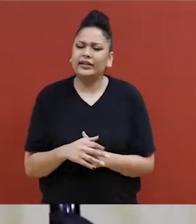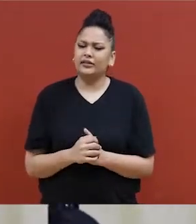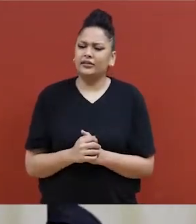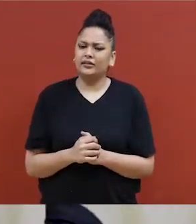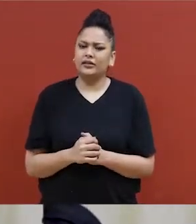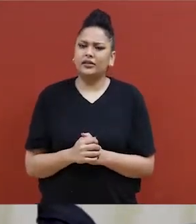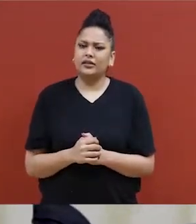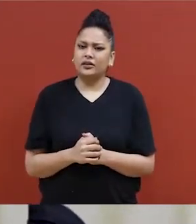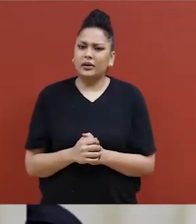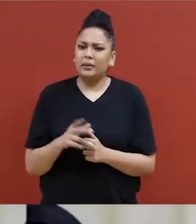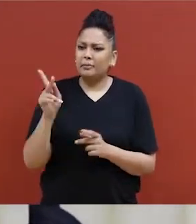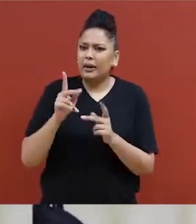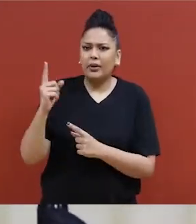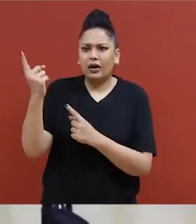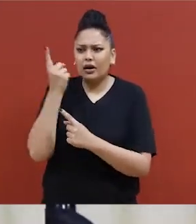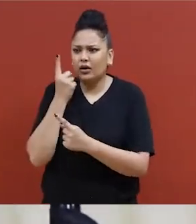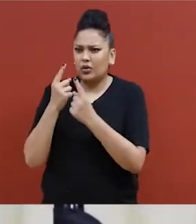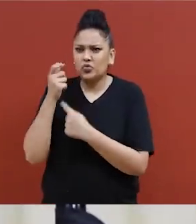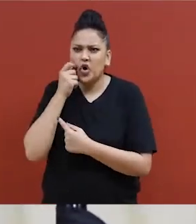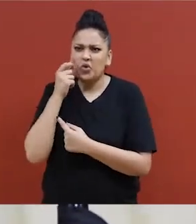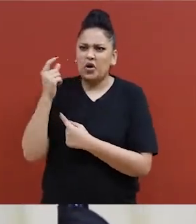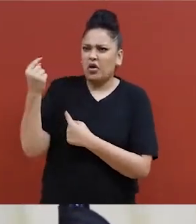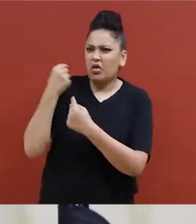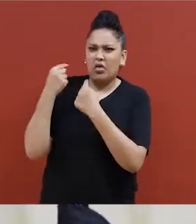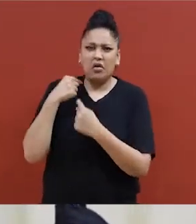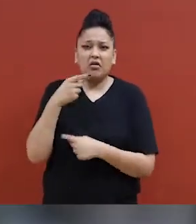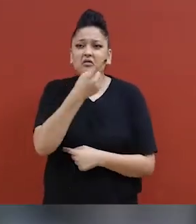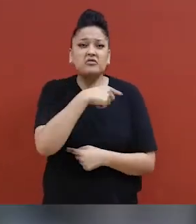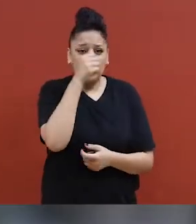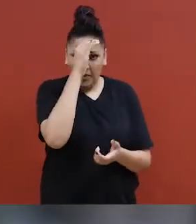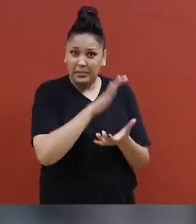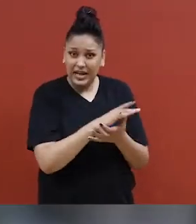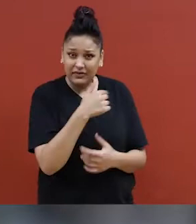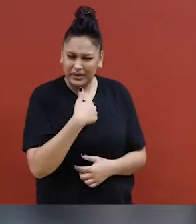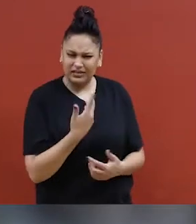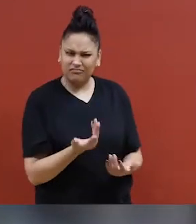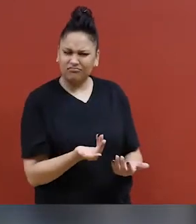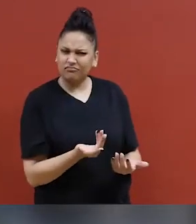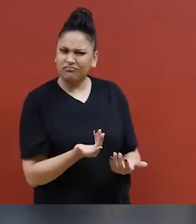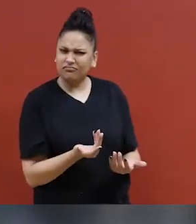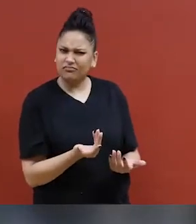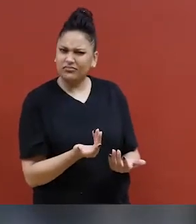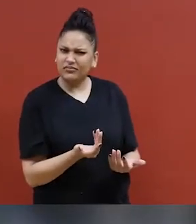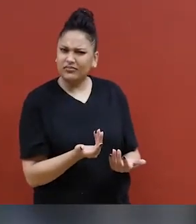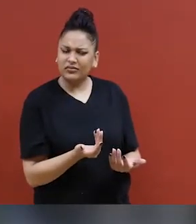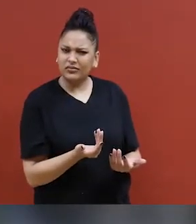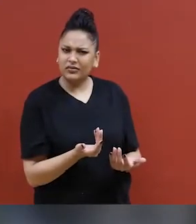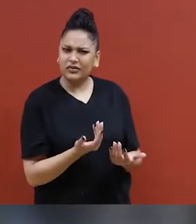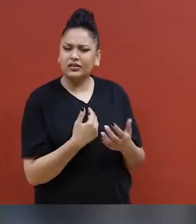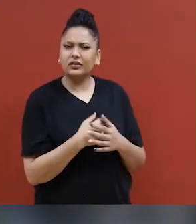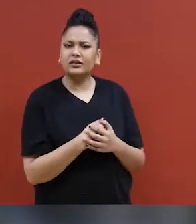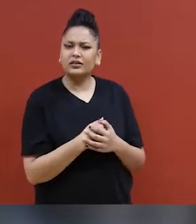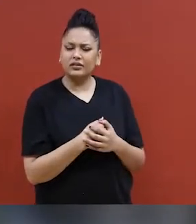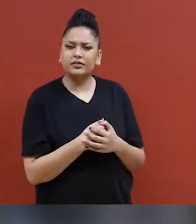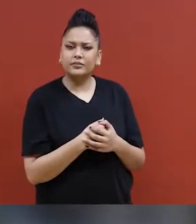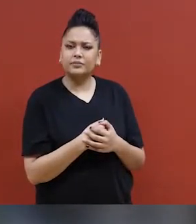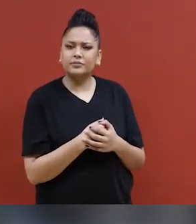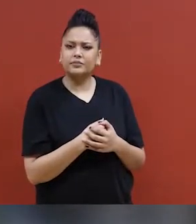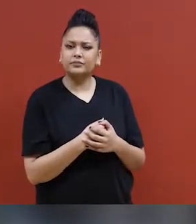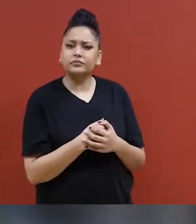our experience, not being believed about what we feel, right? And